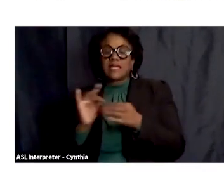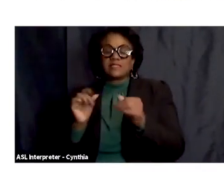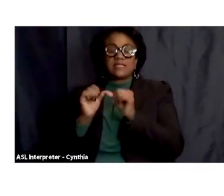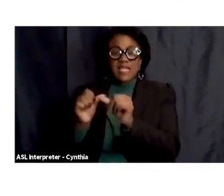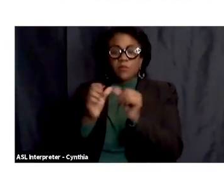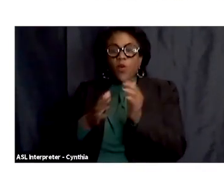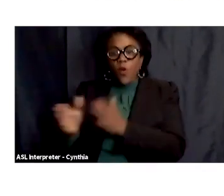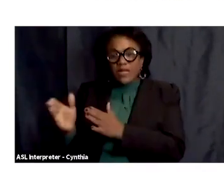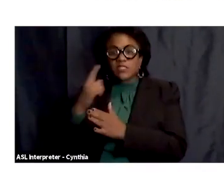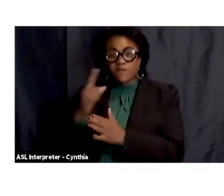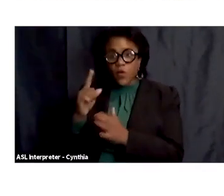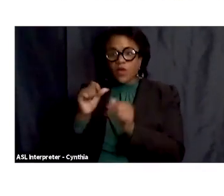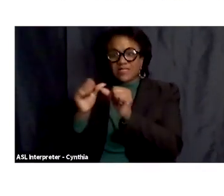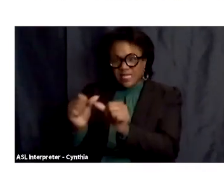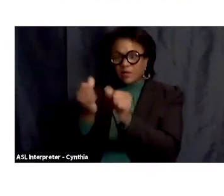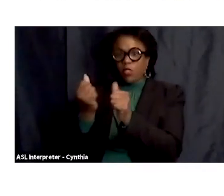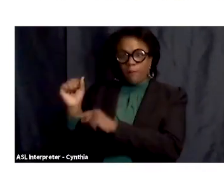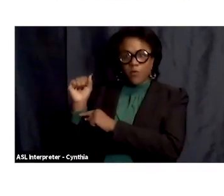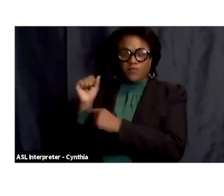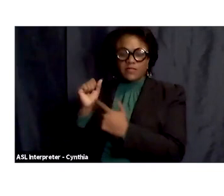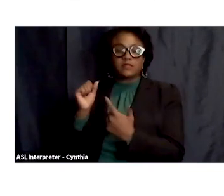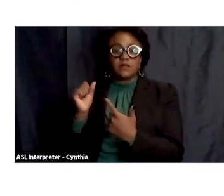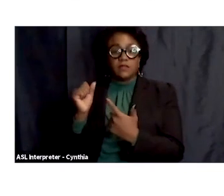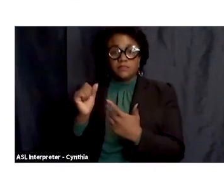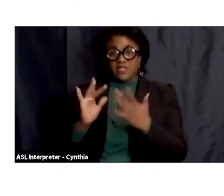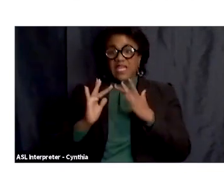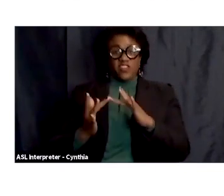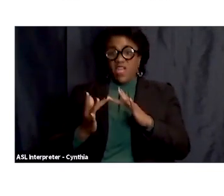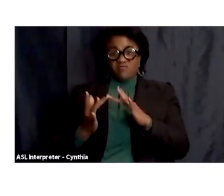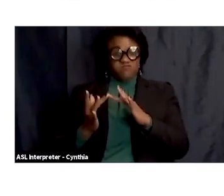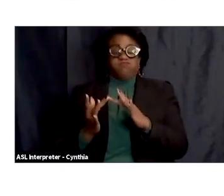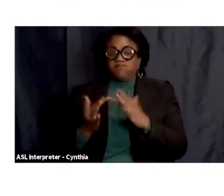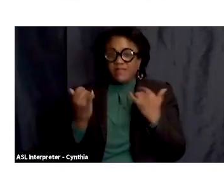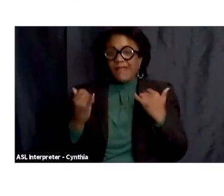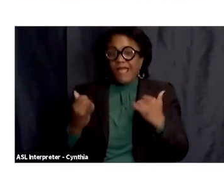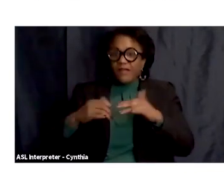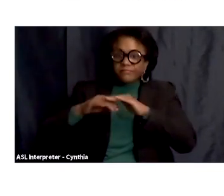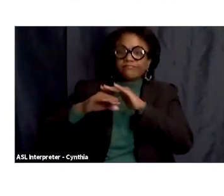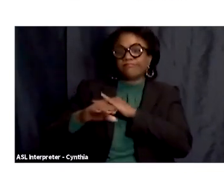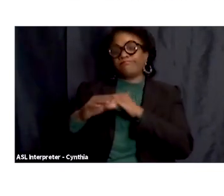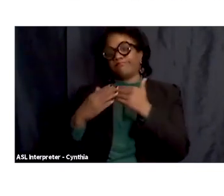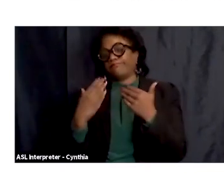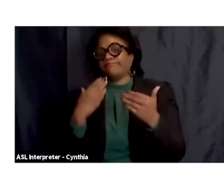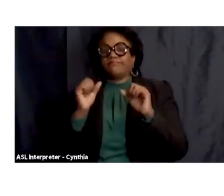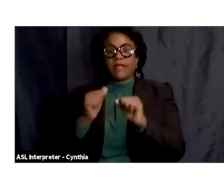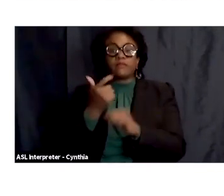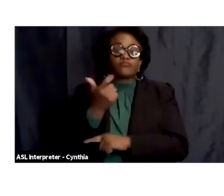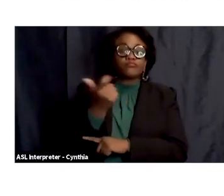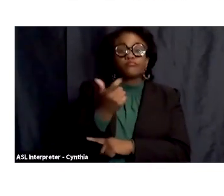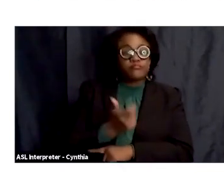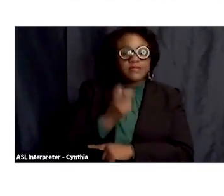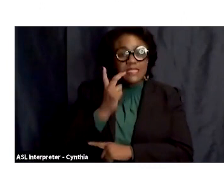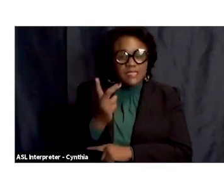sustainable movements. In the internet age, we have access to all of the information we need on what is happening